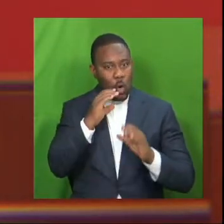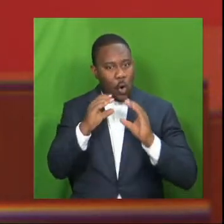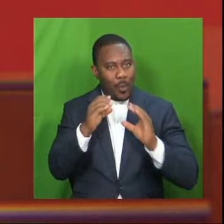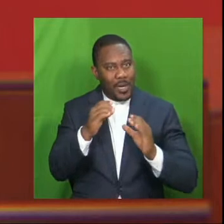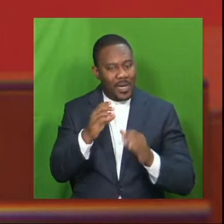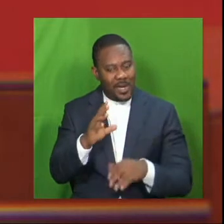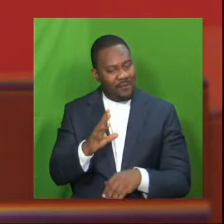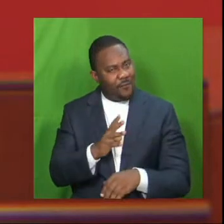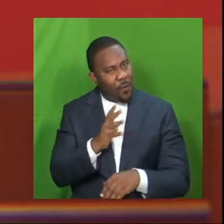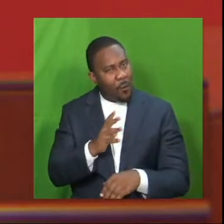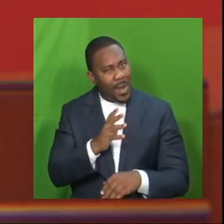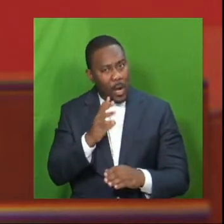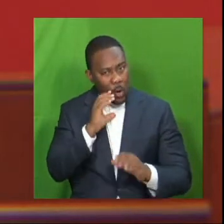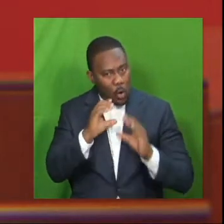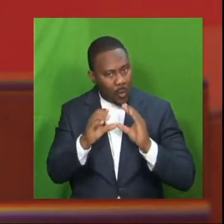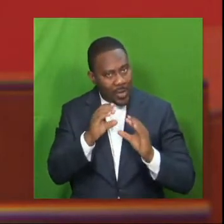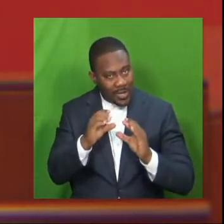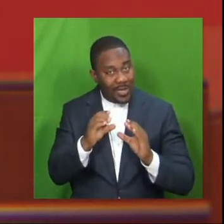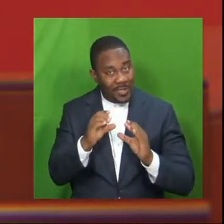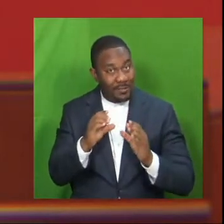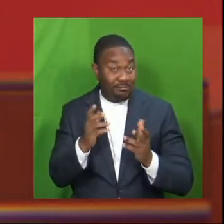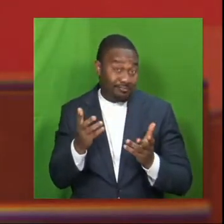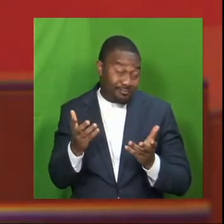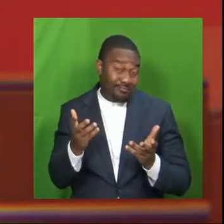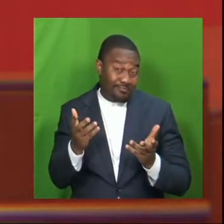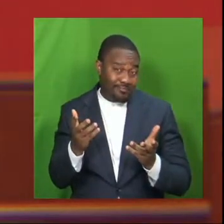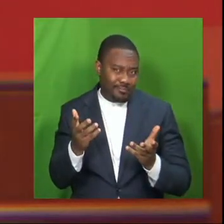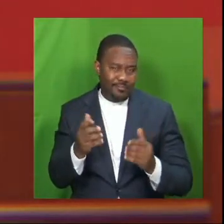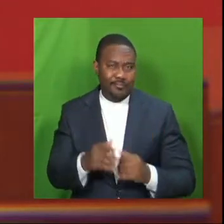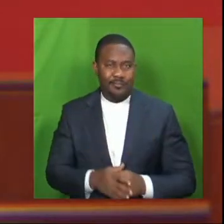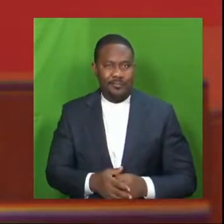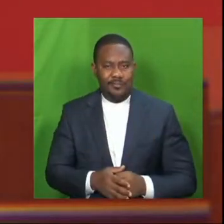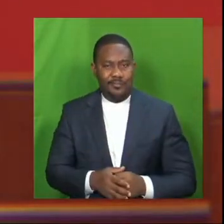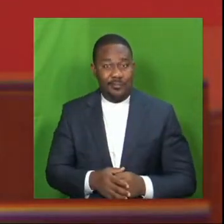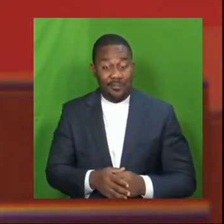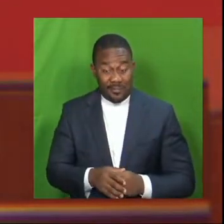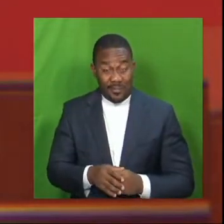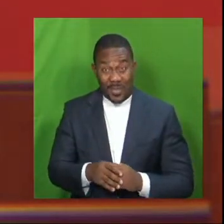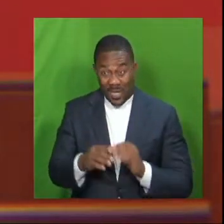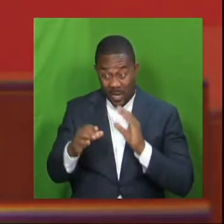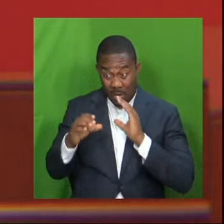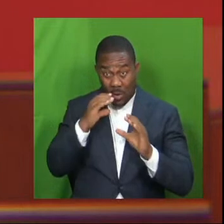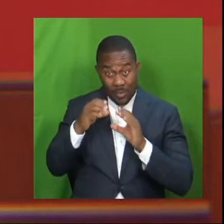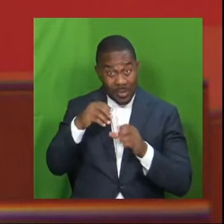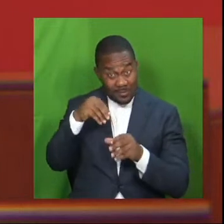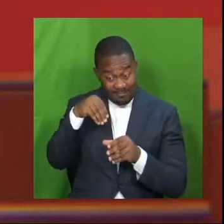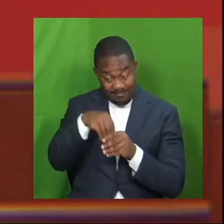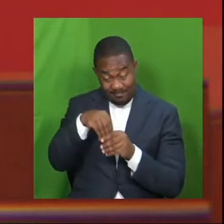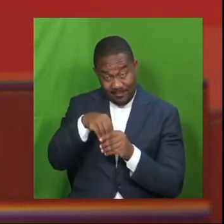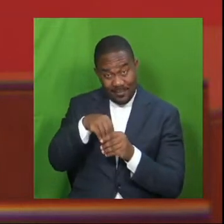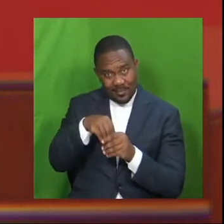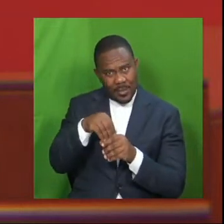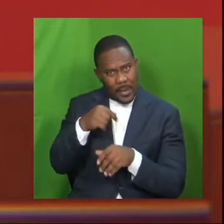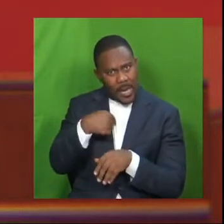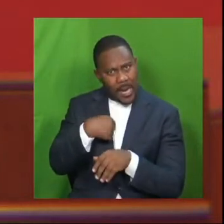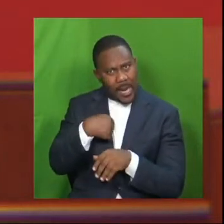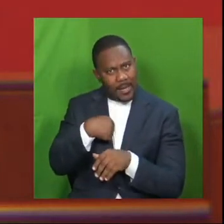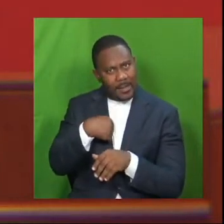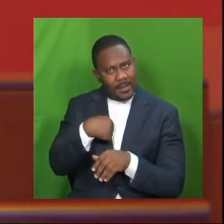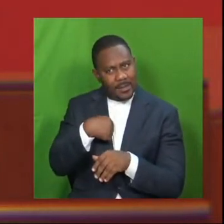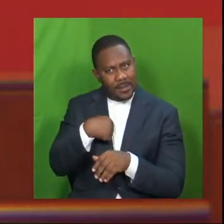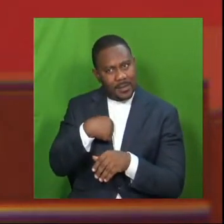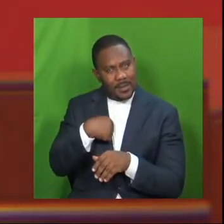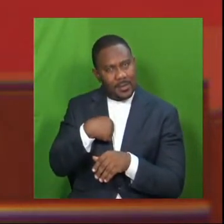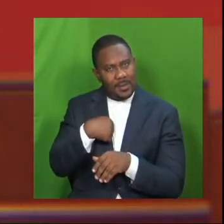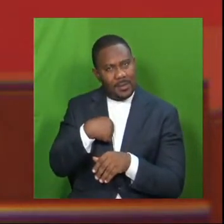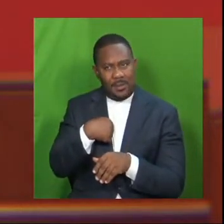by Mr. Speaker. In the communication, I did give a